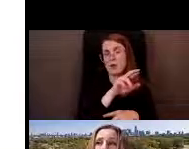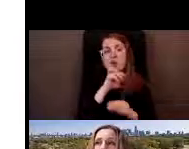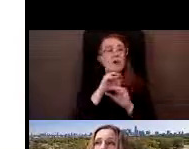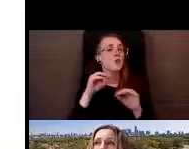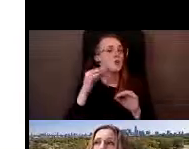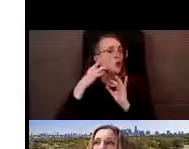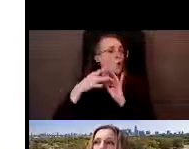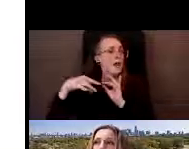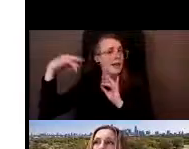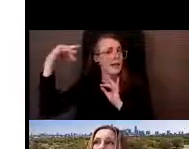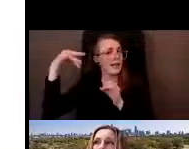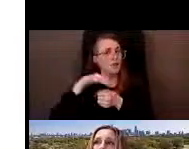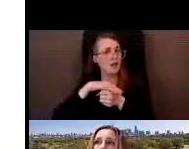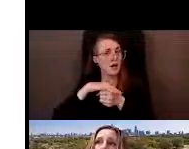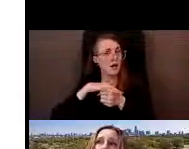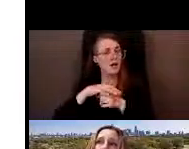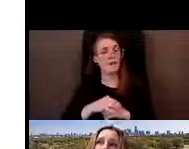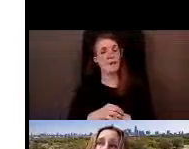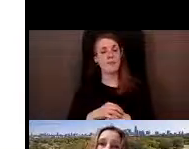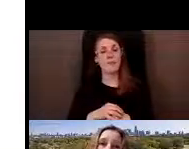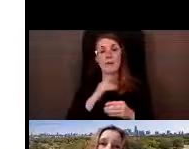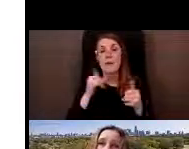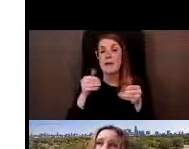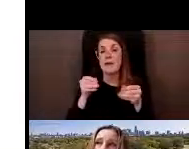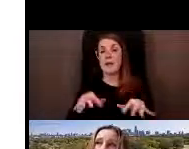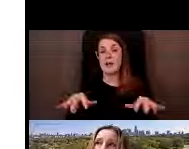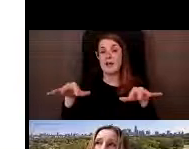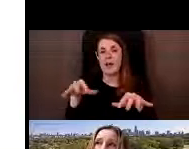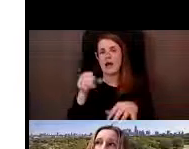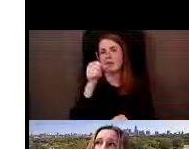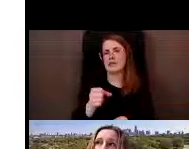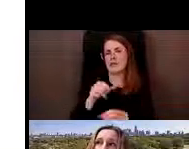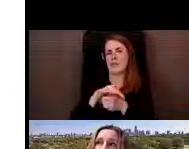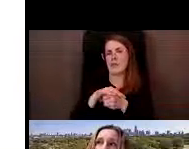Road and a playground in the southern part of Zilker.